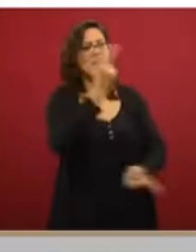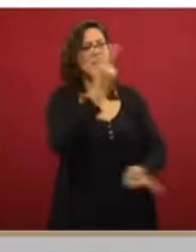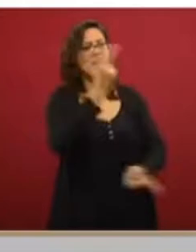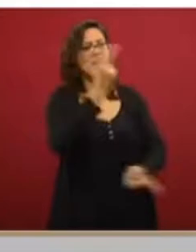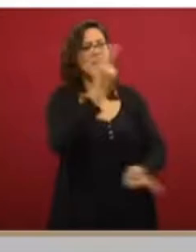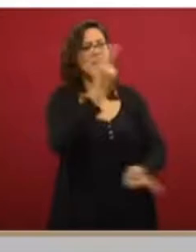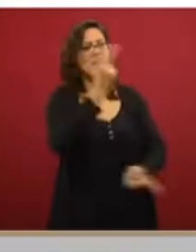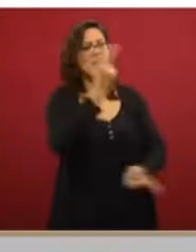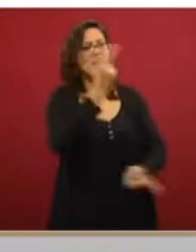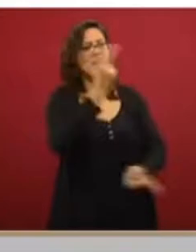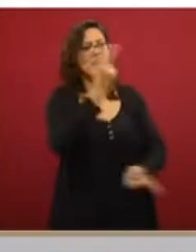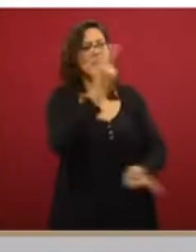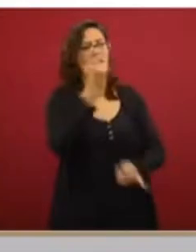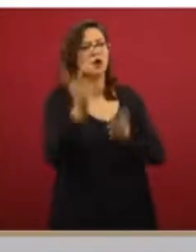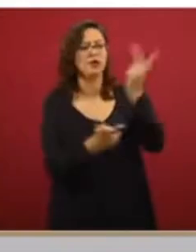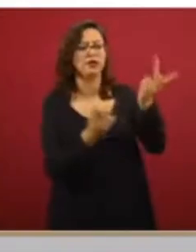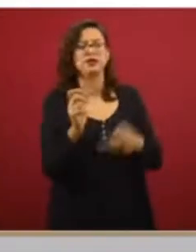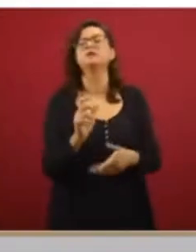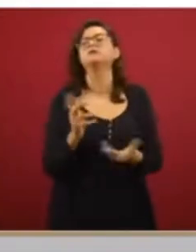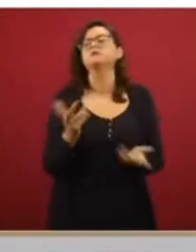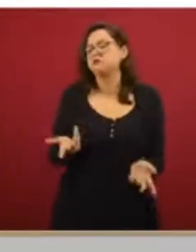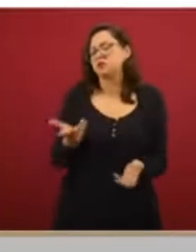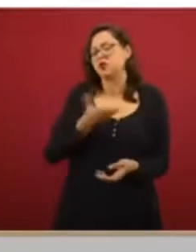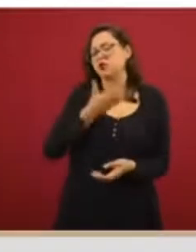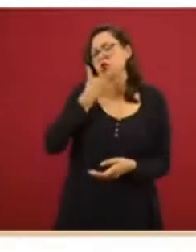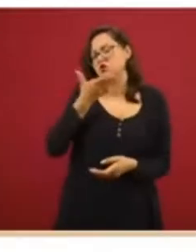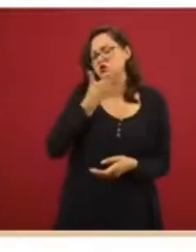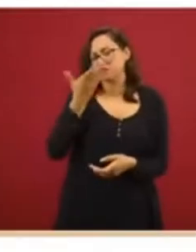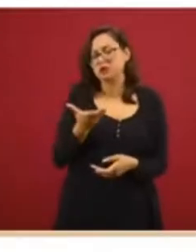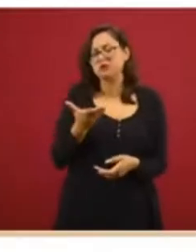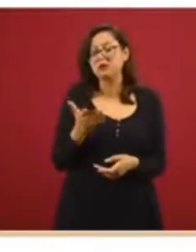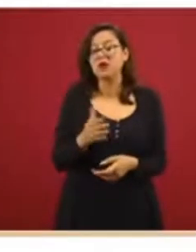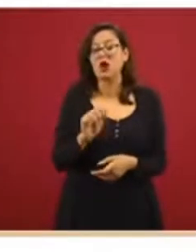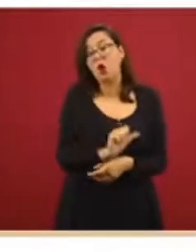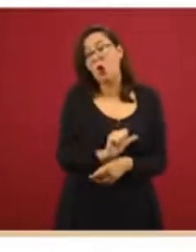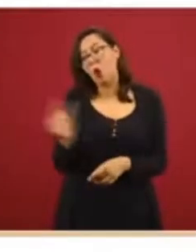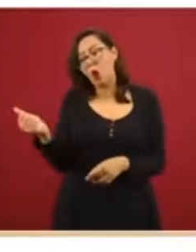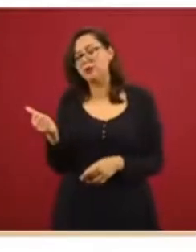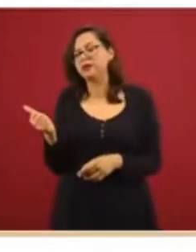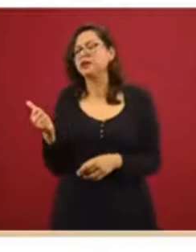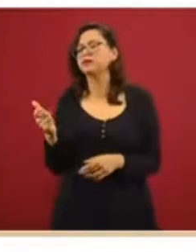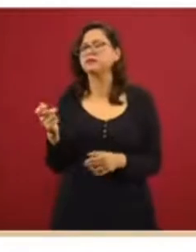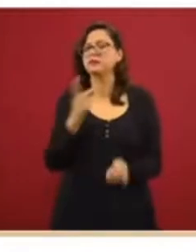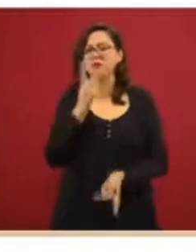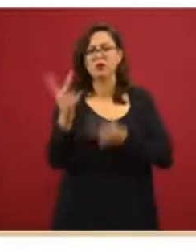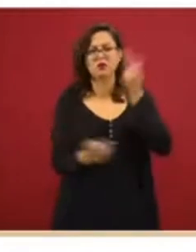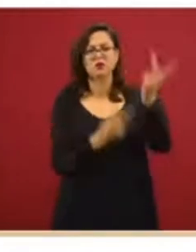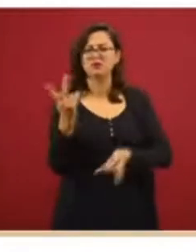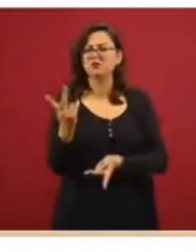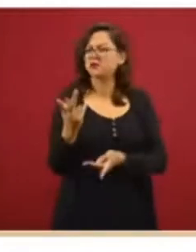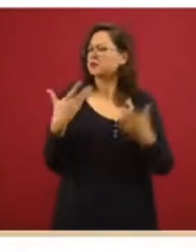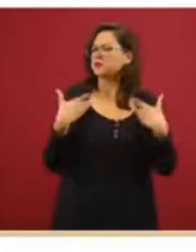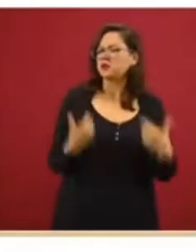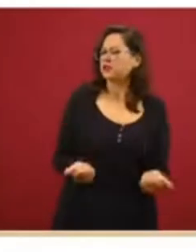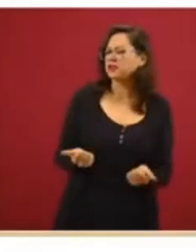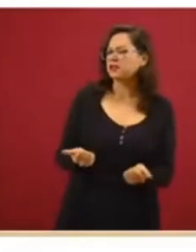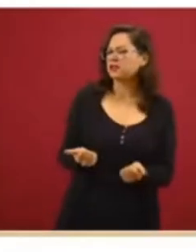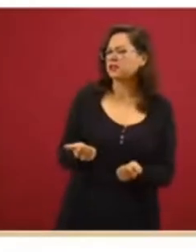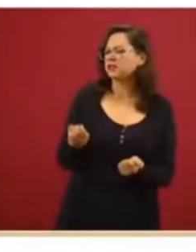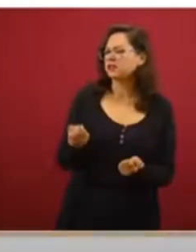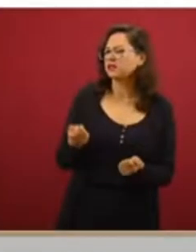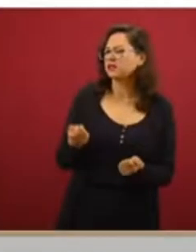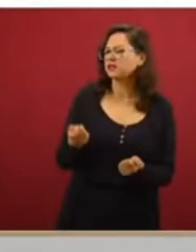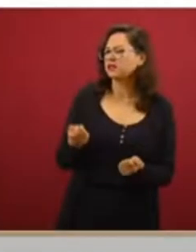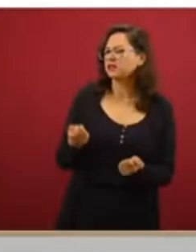about. Y otras que parecieran estar todavía en una inquietud sobre la intensidad de la